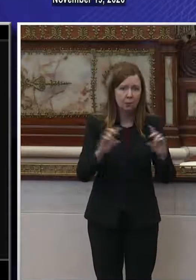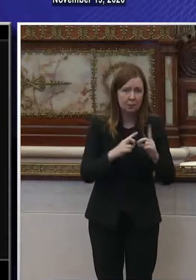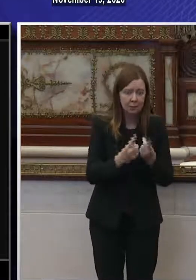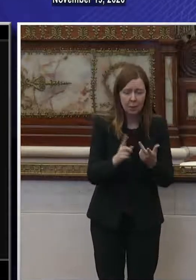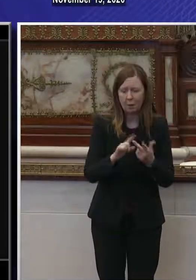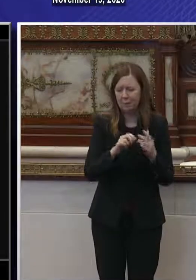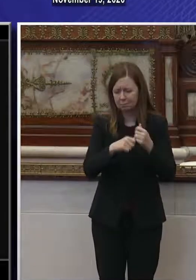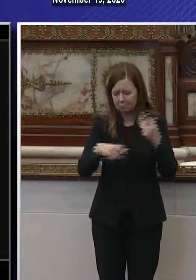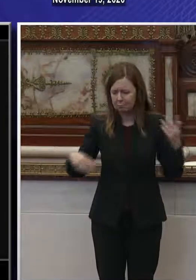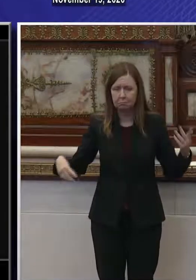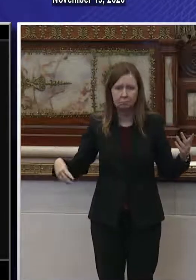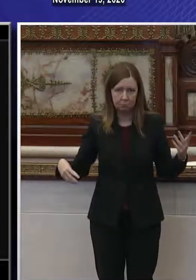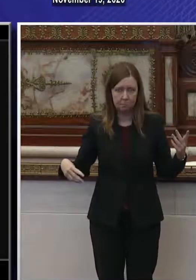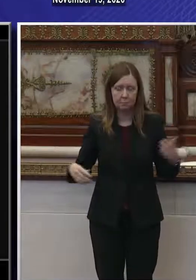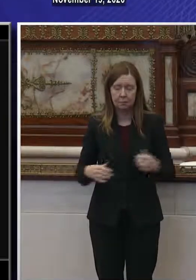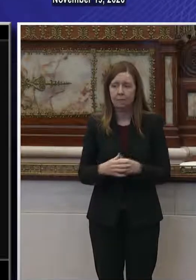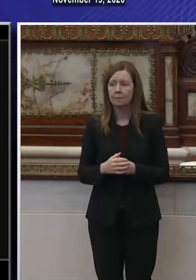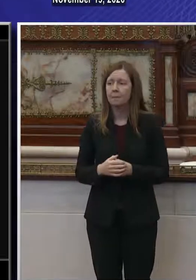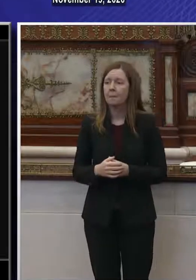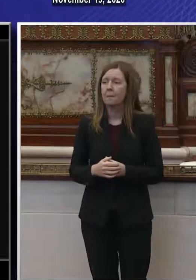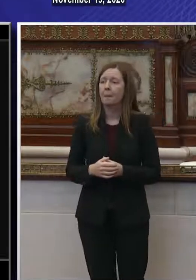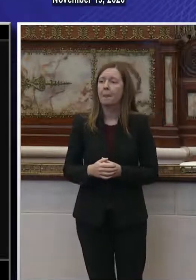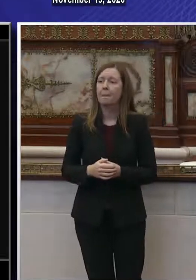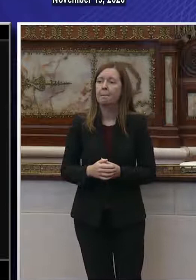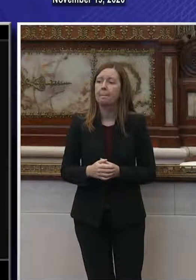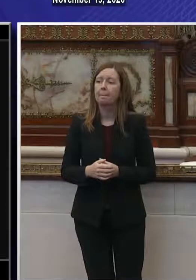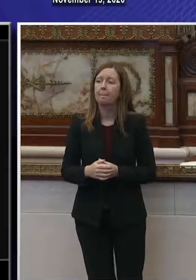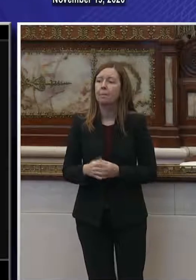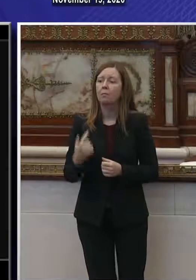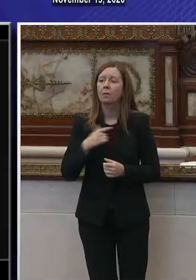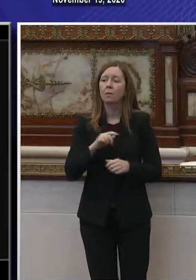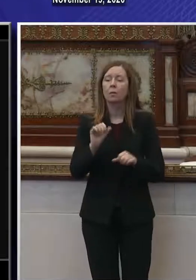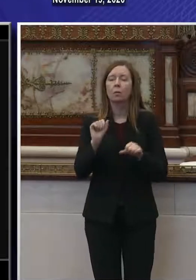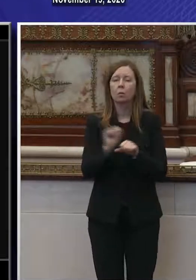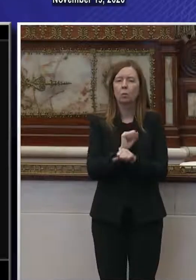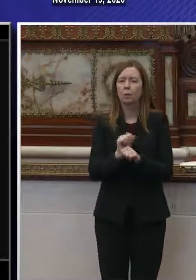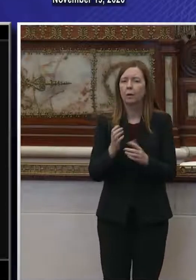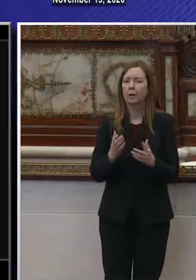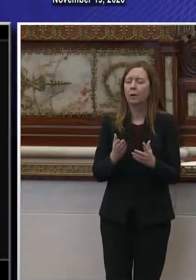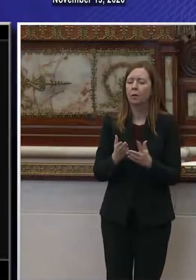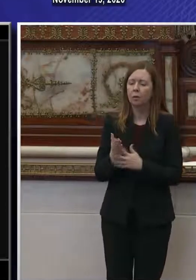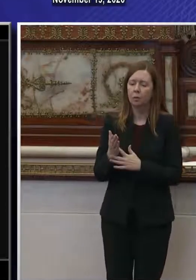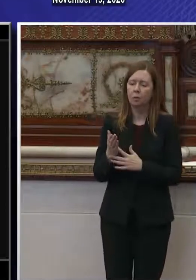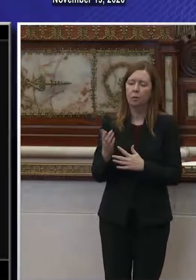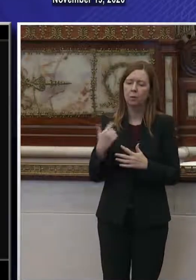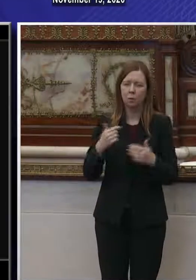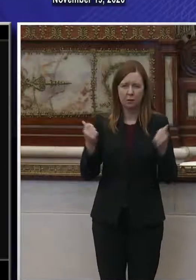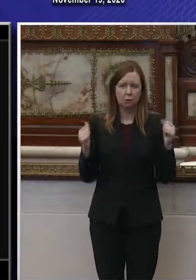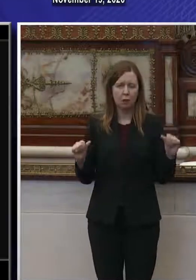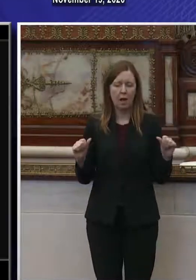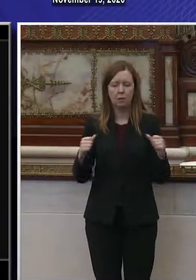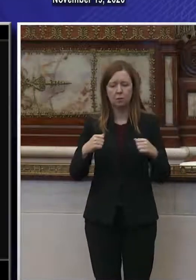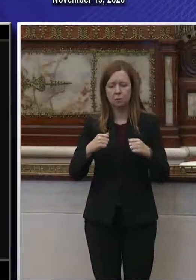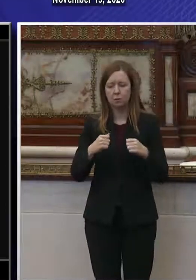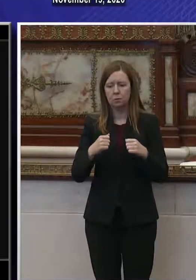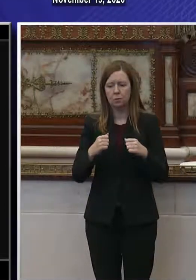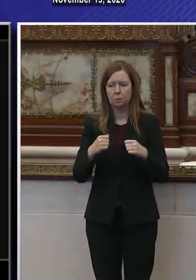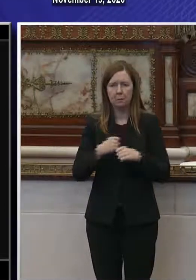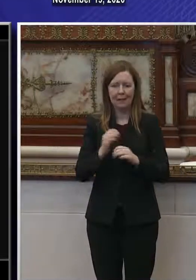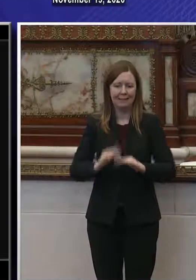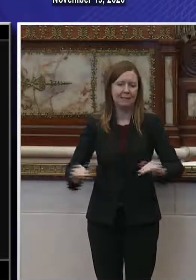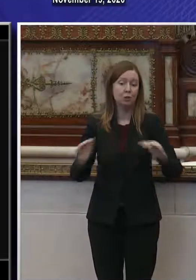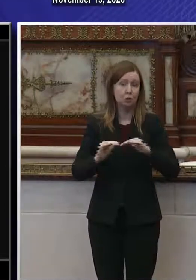departments, and so forth and so on. And so we're working through trying to create tiers